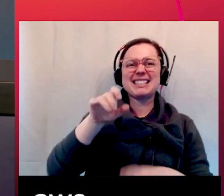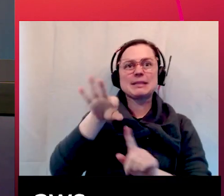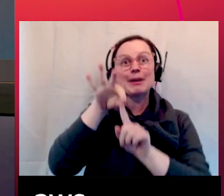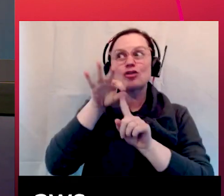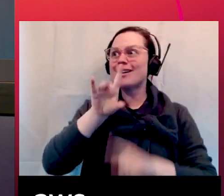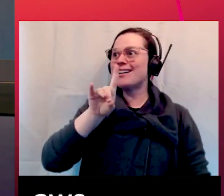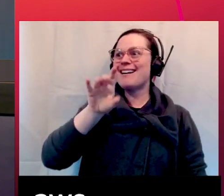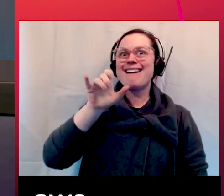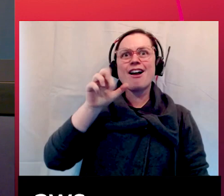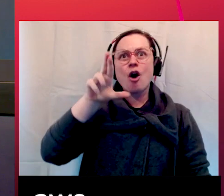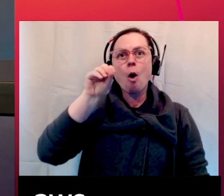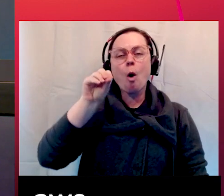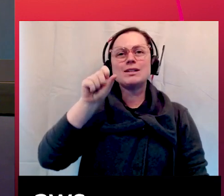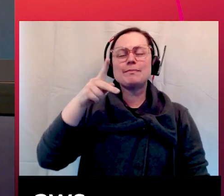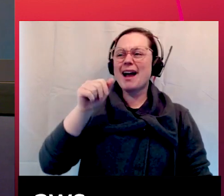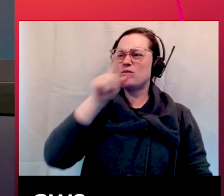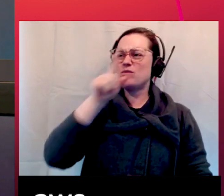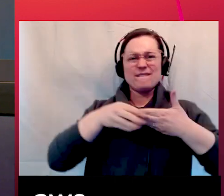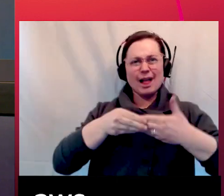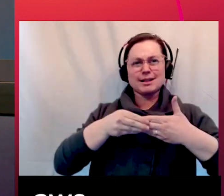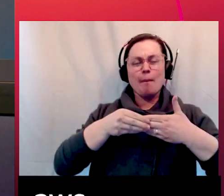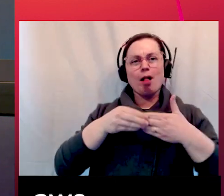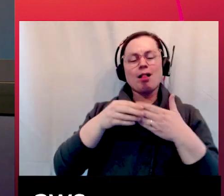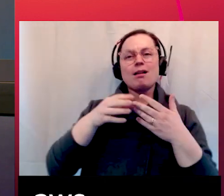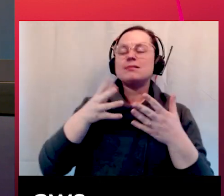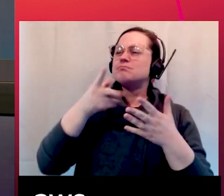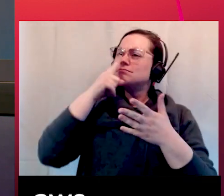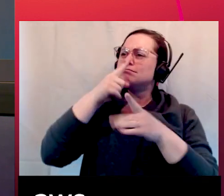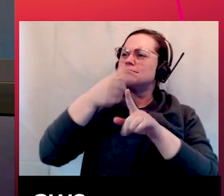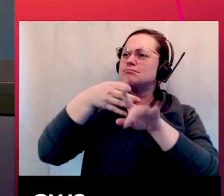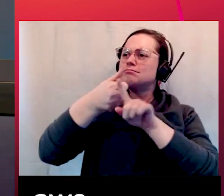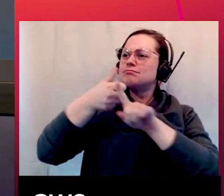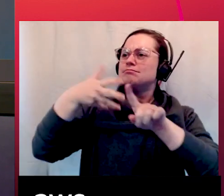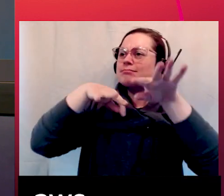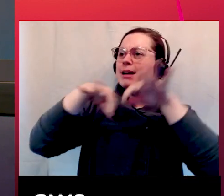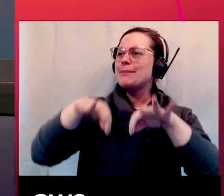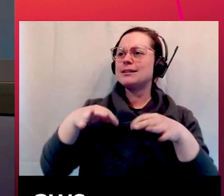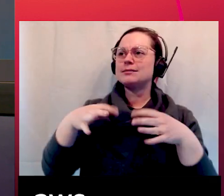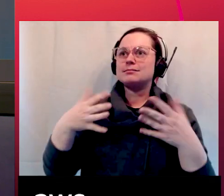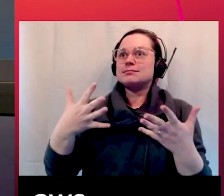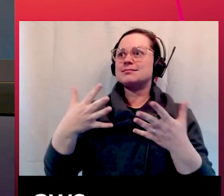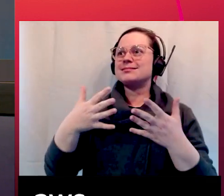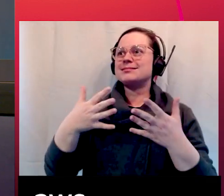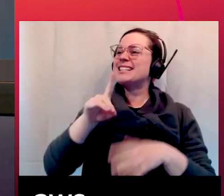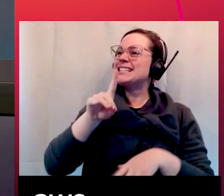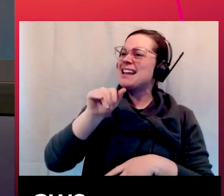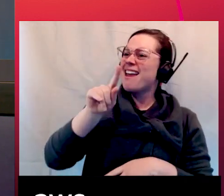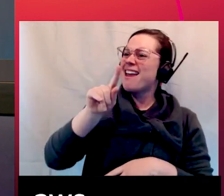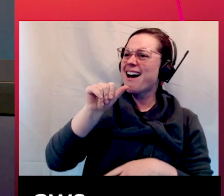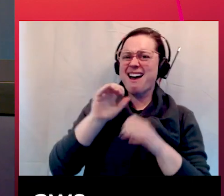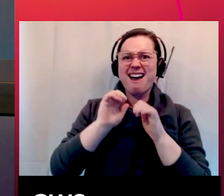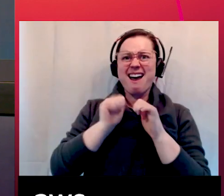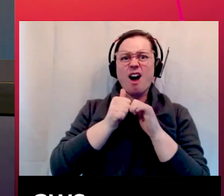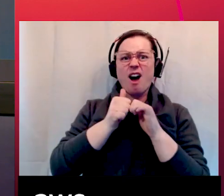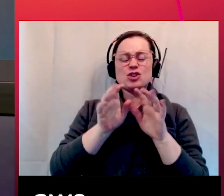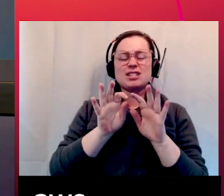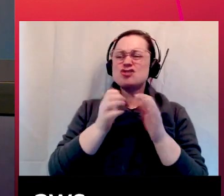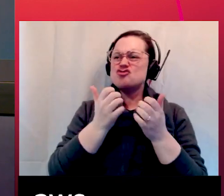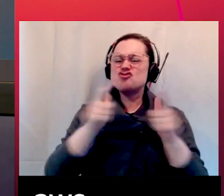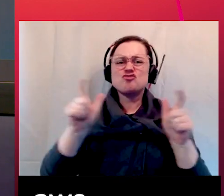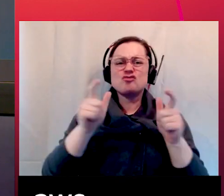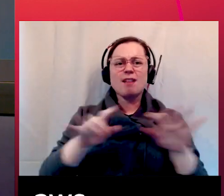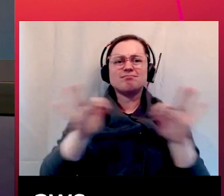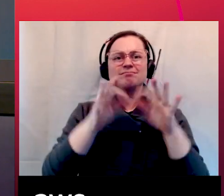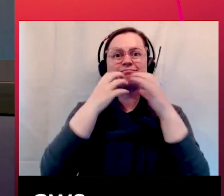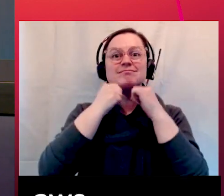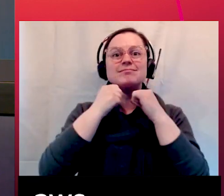extremely flexible. But can you talk maybe a little bit about how is data such a huge asset, and how has it become, over